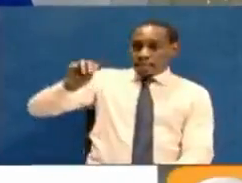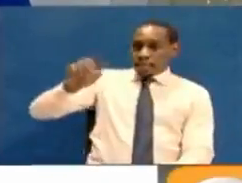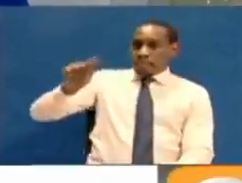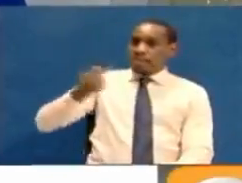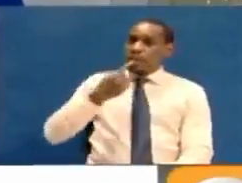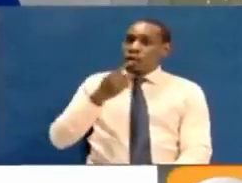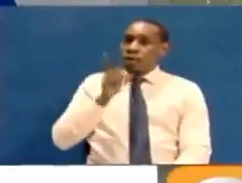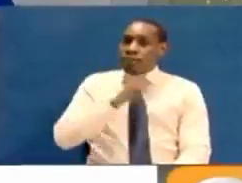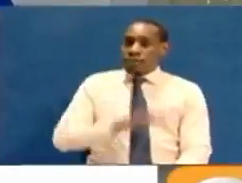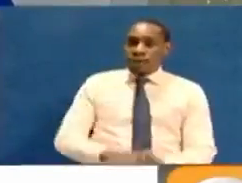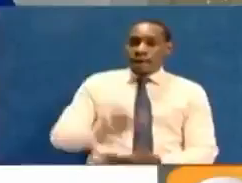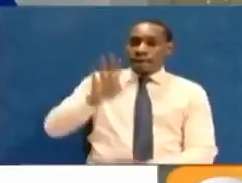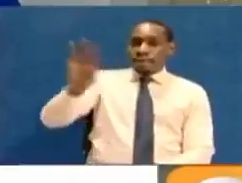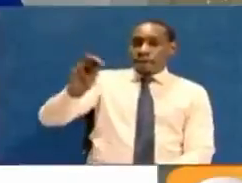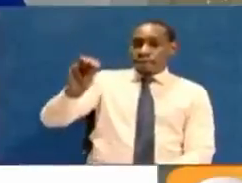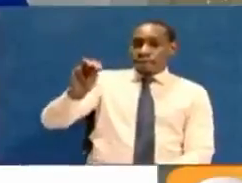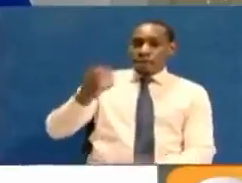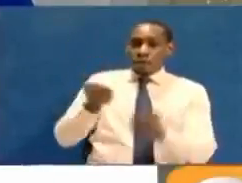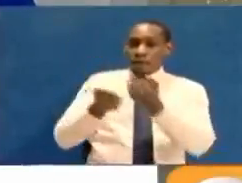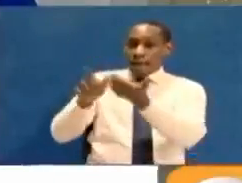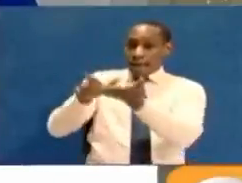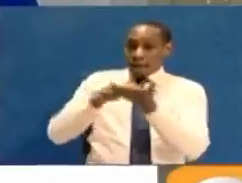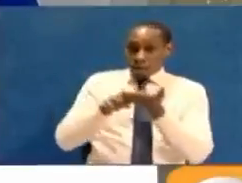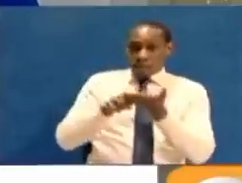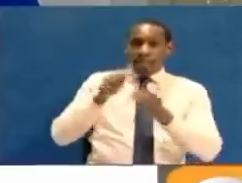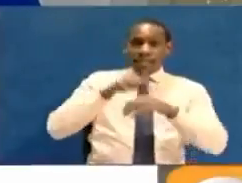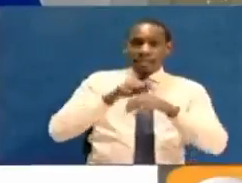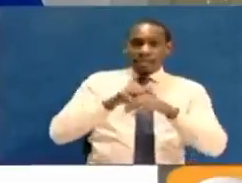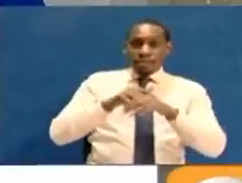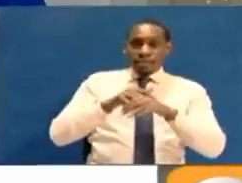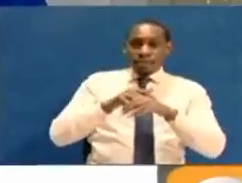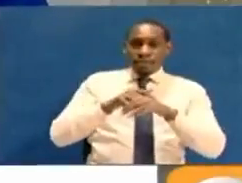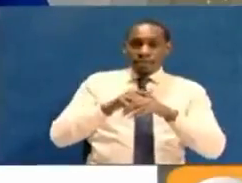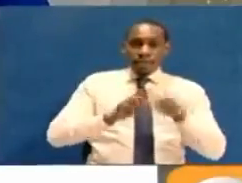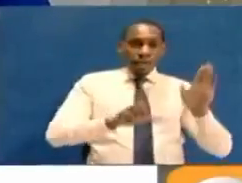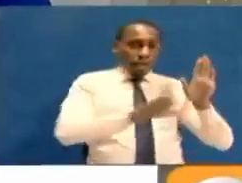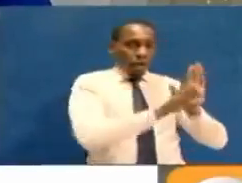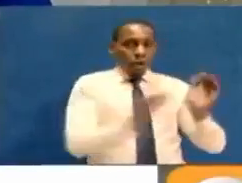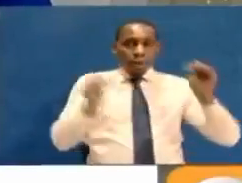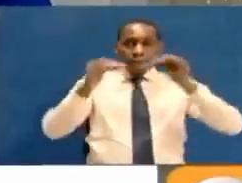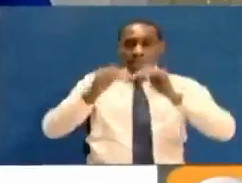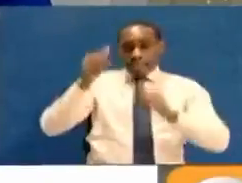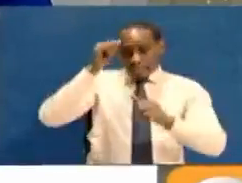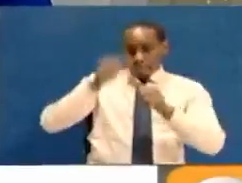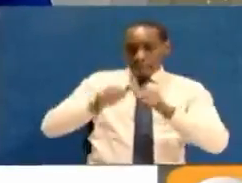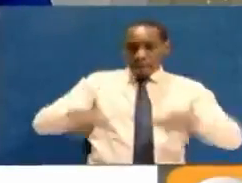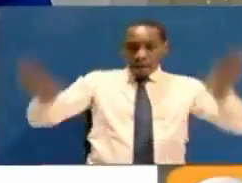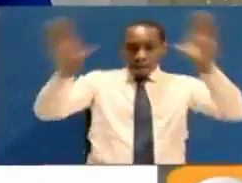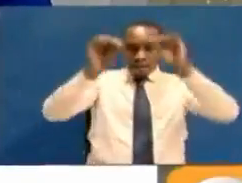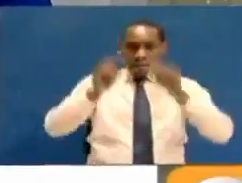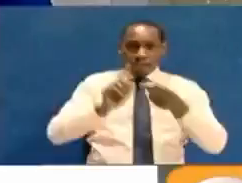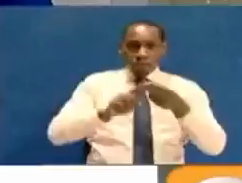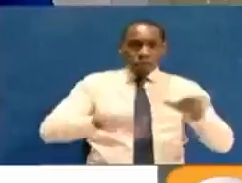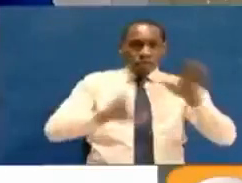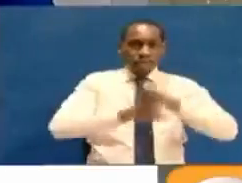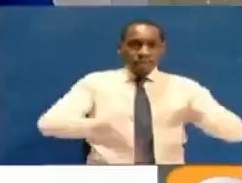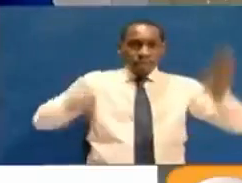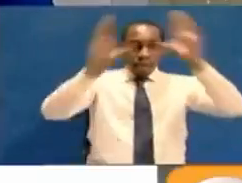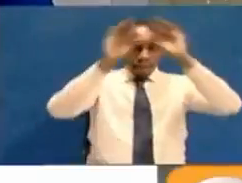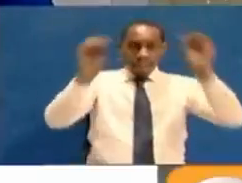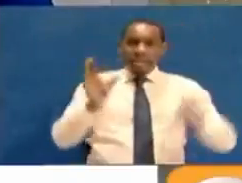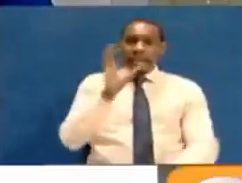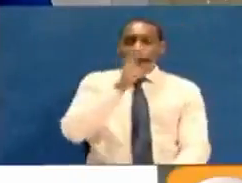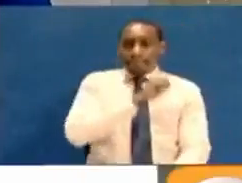a 5 million shillings car grant. This was during their legislative summit. Remember, the president and the deputy president skipped